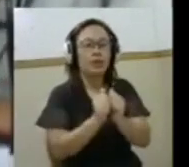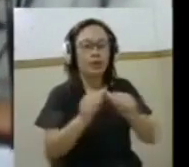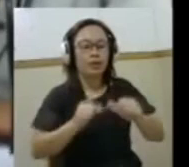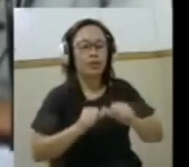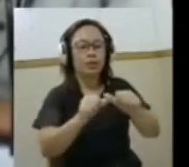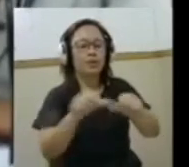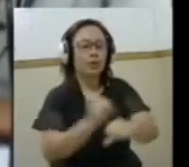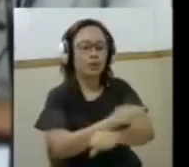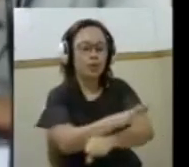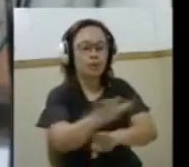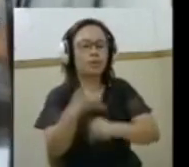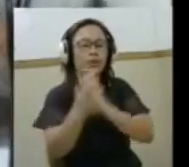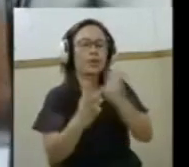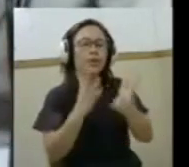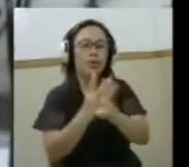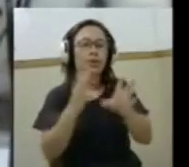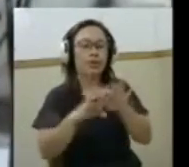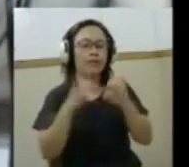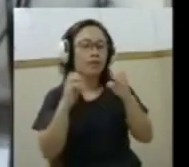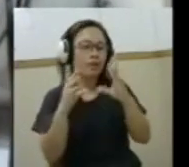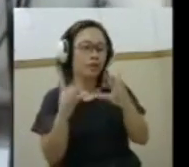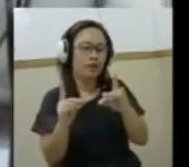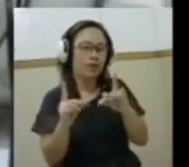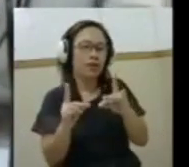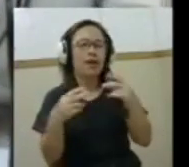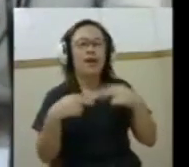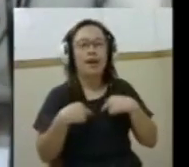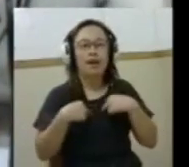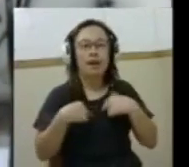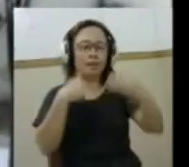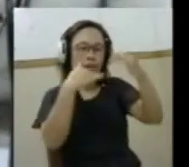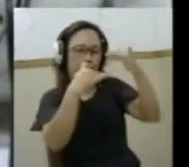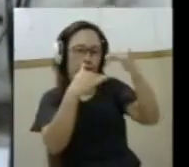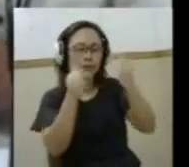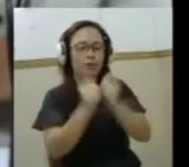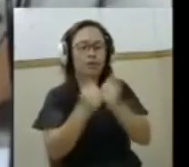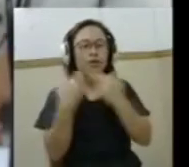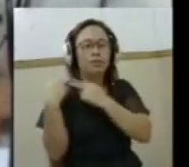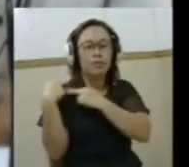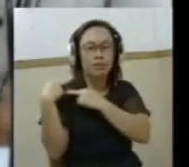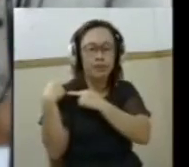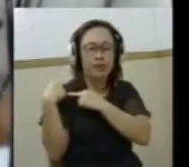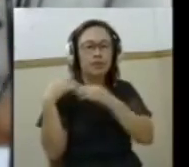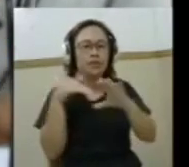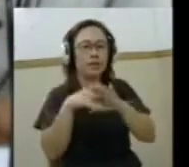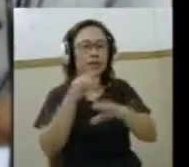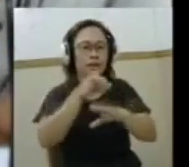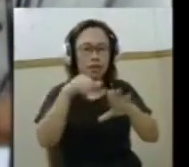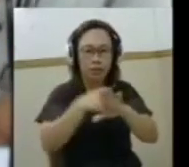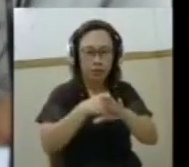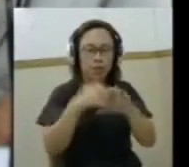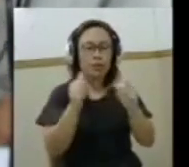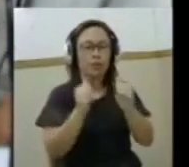to explore the world of education, Wow. impact and limitations of responsibility, interventions for a